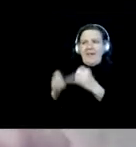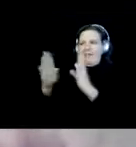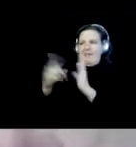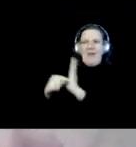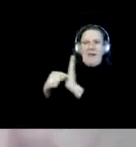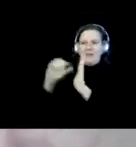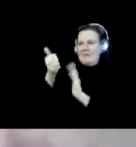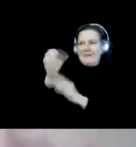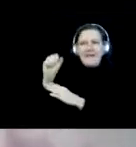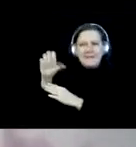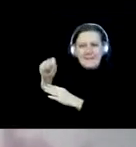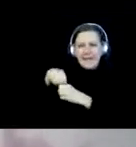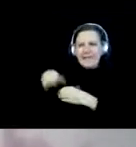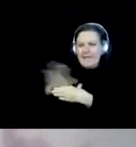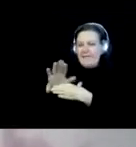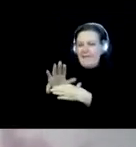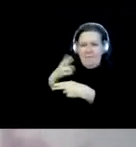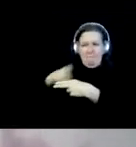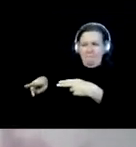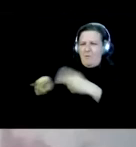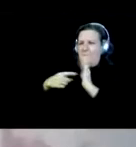only there very, very briefly.